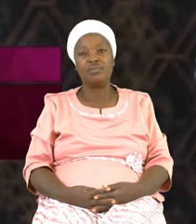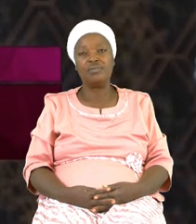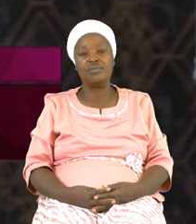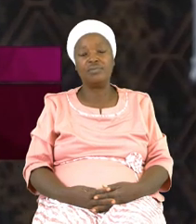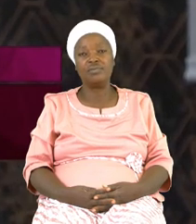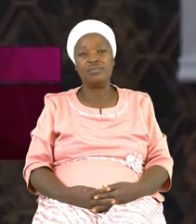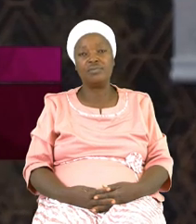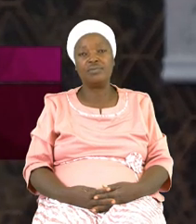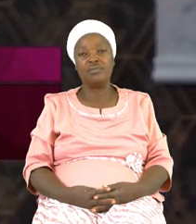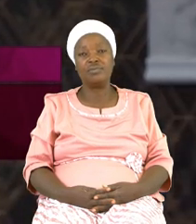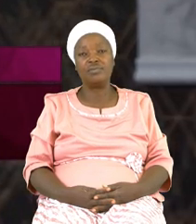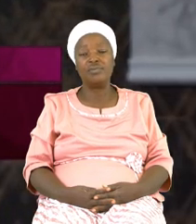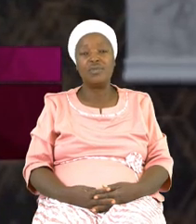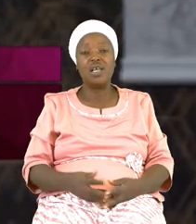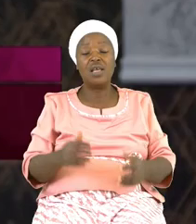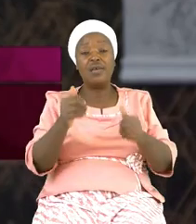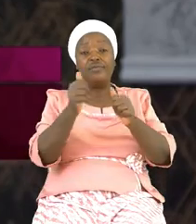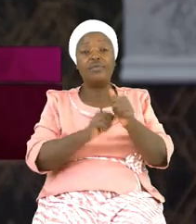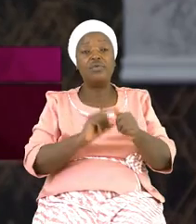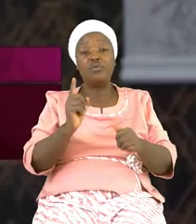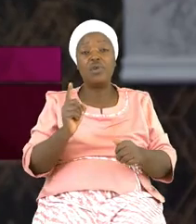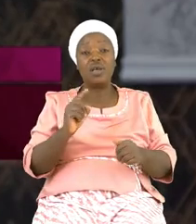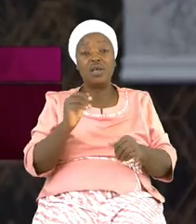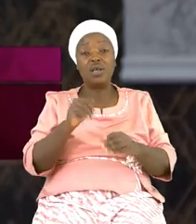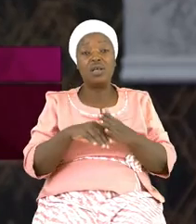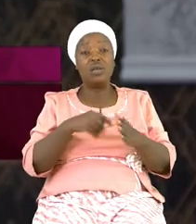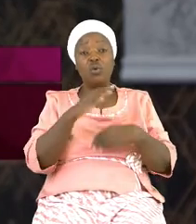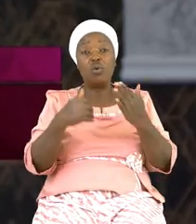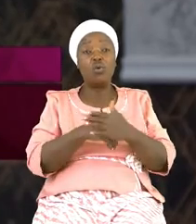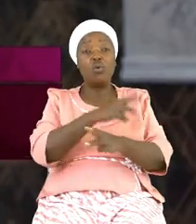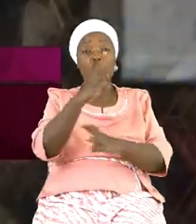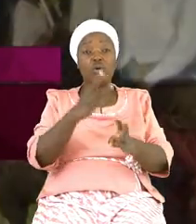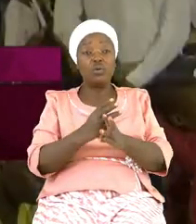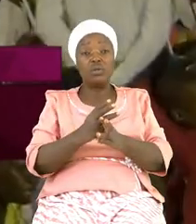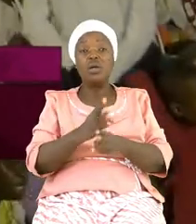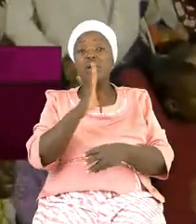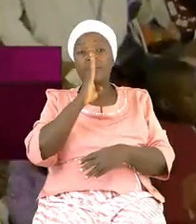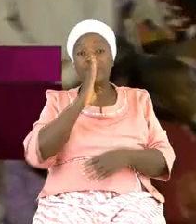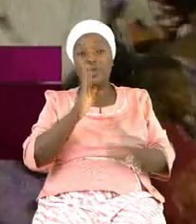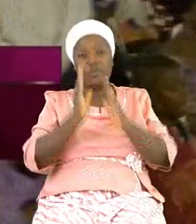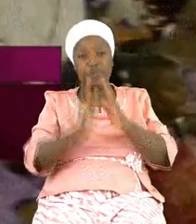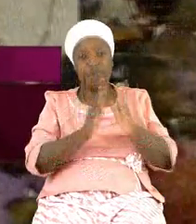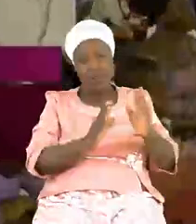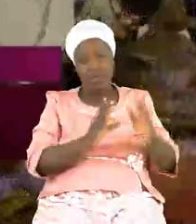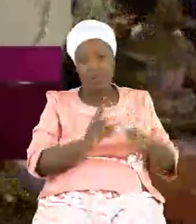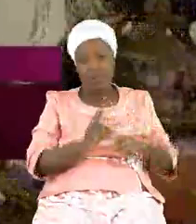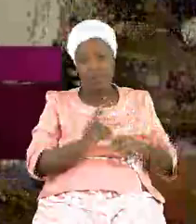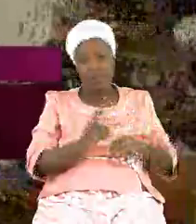All over the globe, get ready. In Australia, get